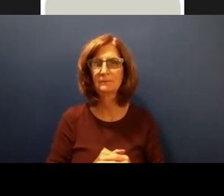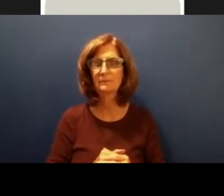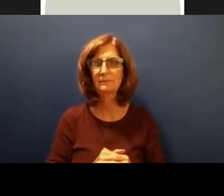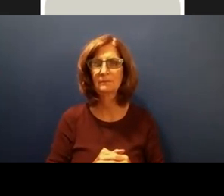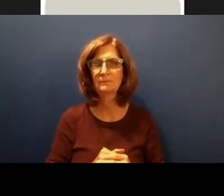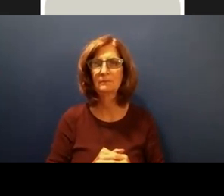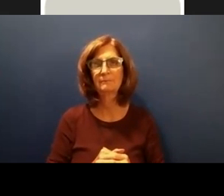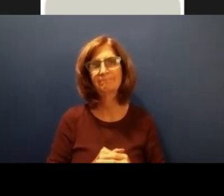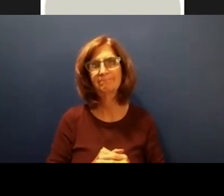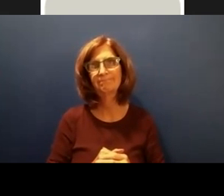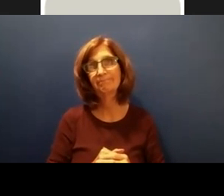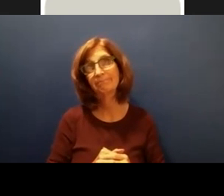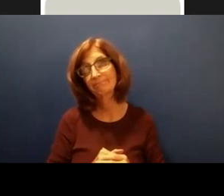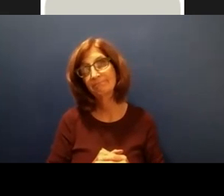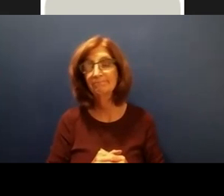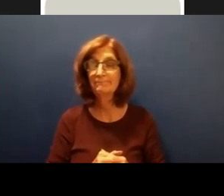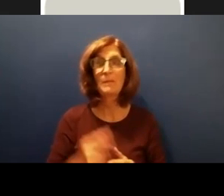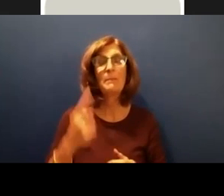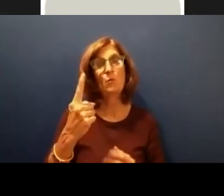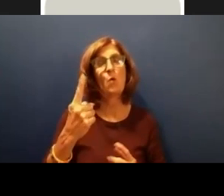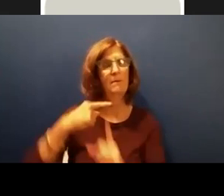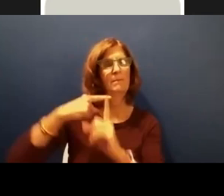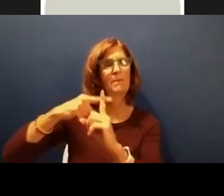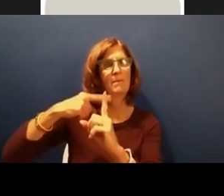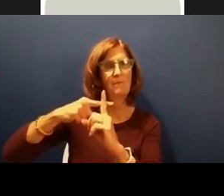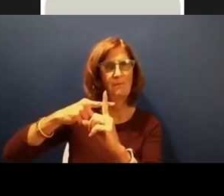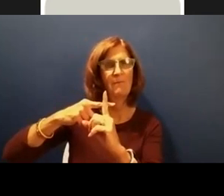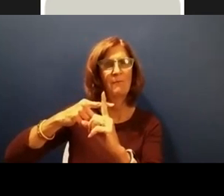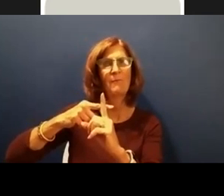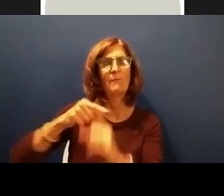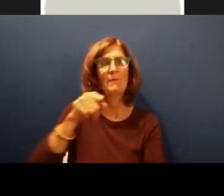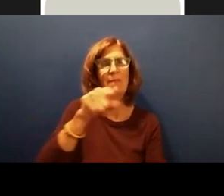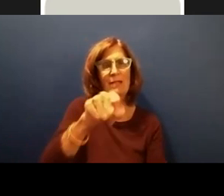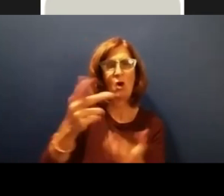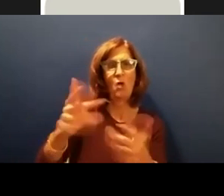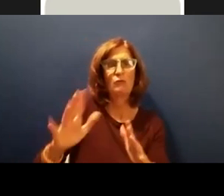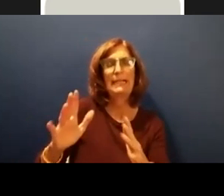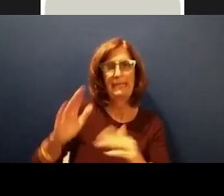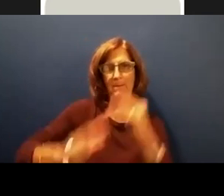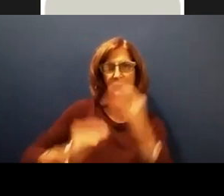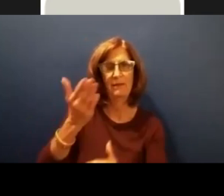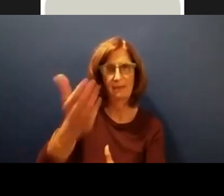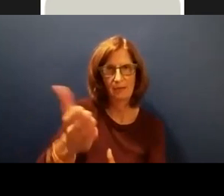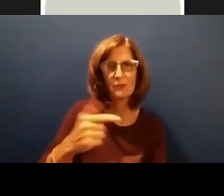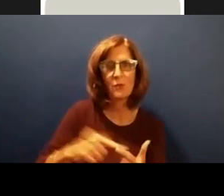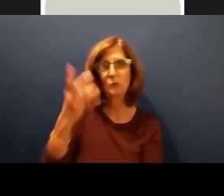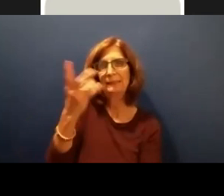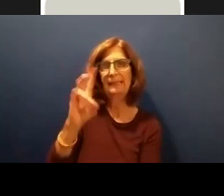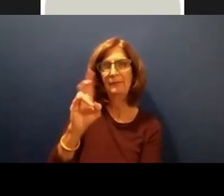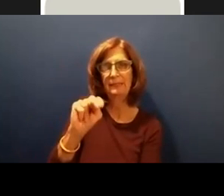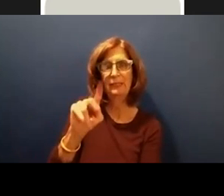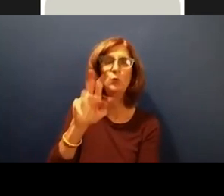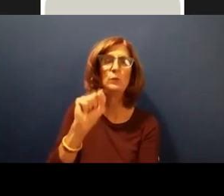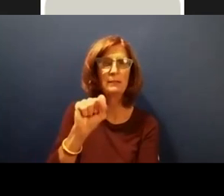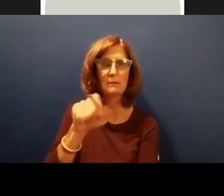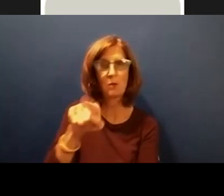And, I think one advantage there is that that's in an existing building. So in theory, those 17 units could be made available